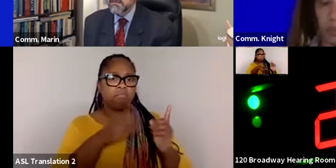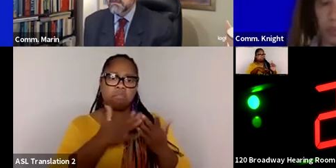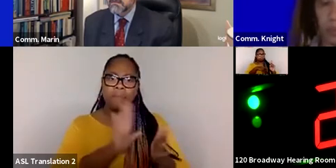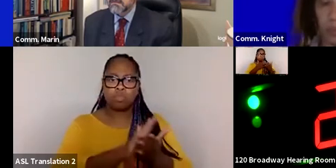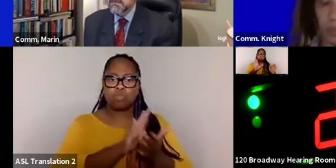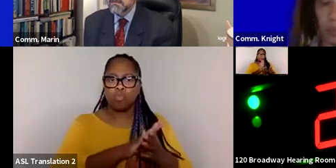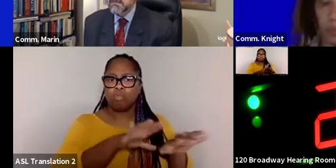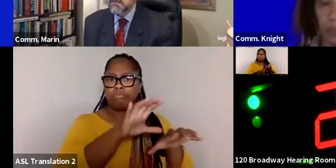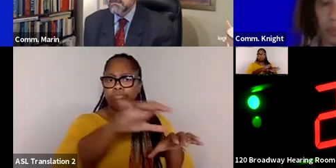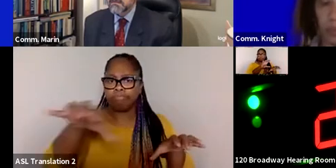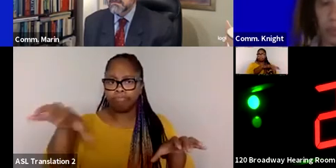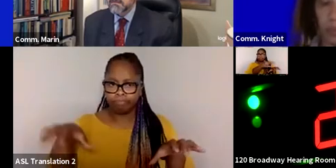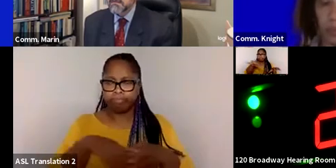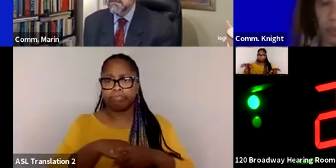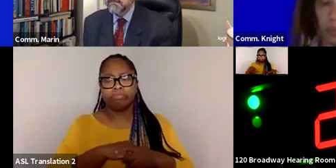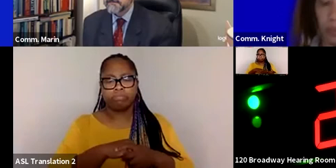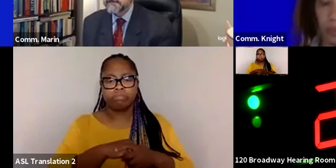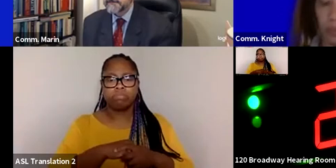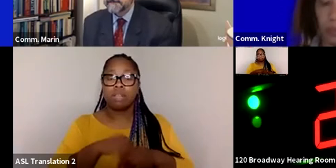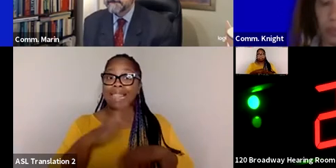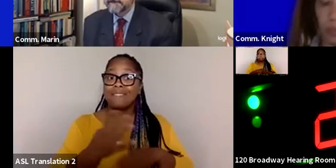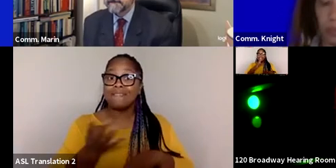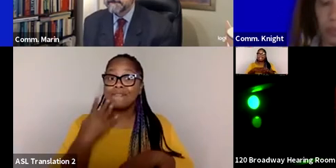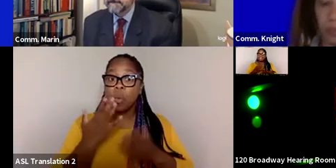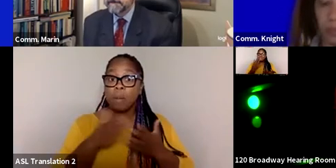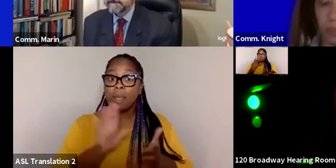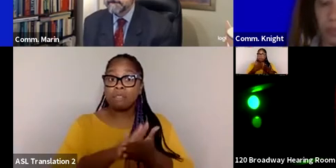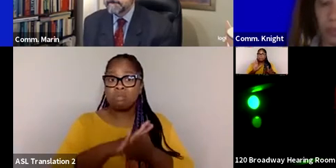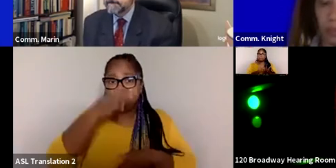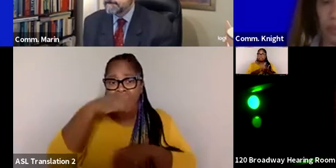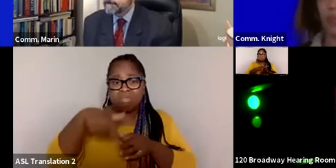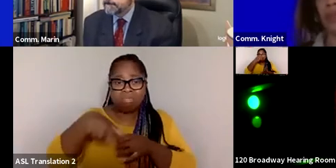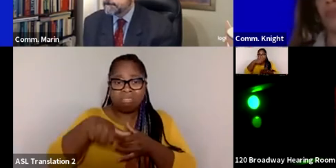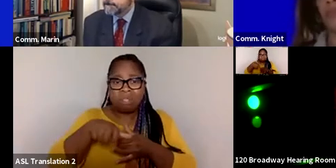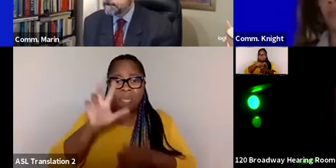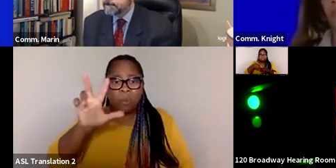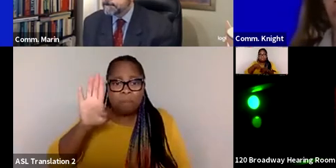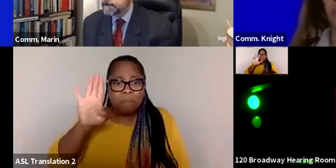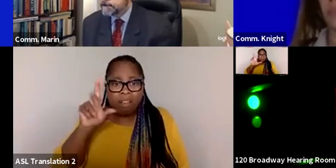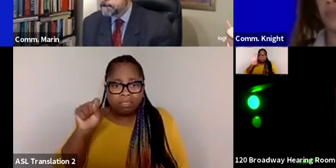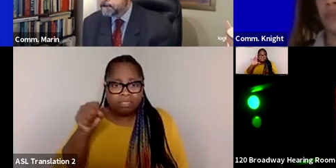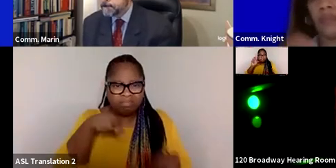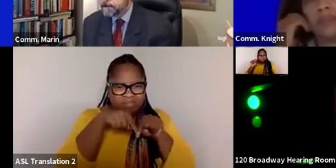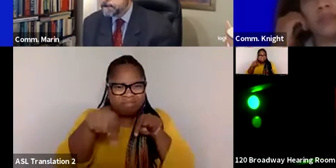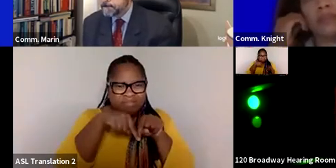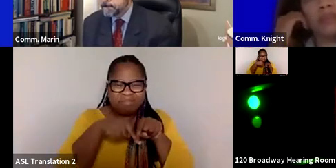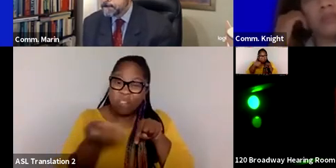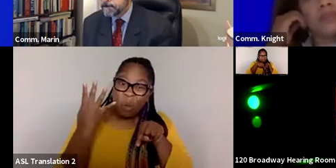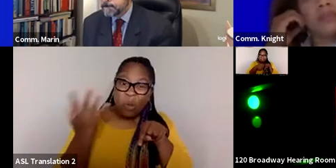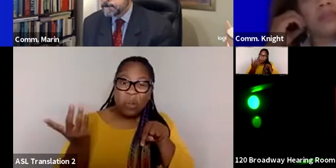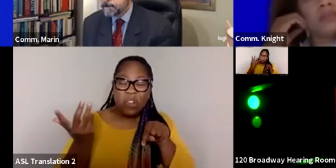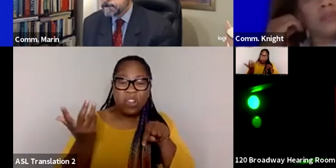area. At least four public schools are within three blocks of that proposal. Three